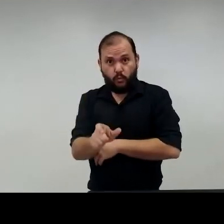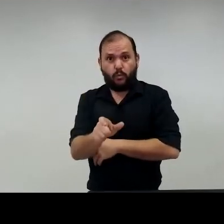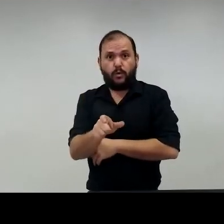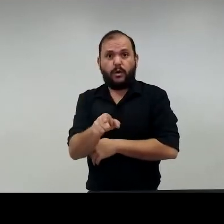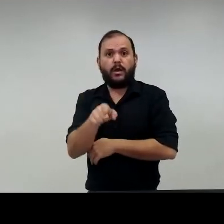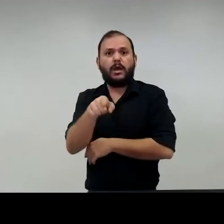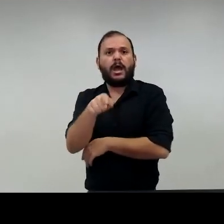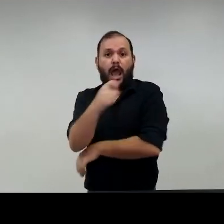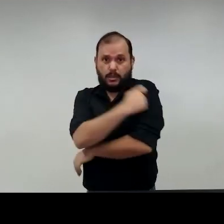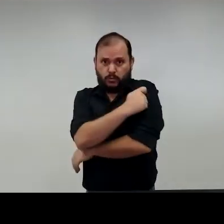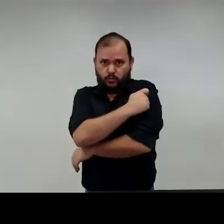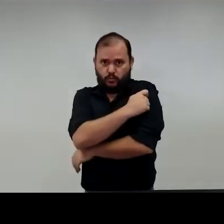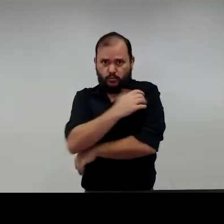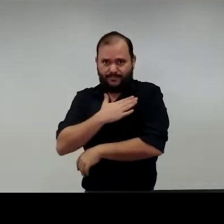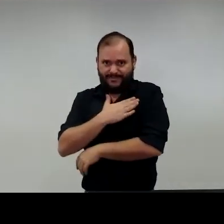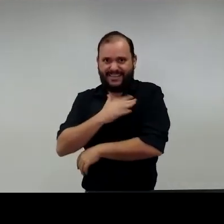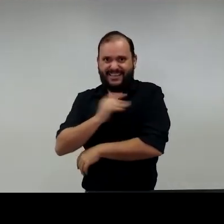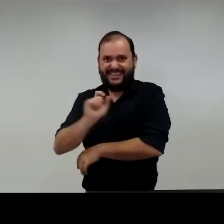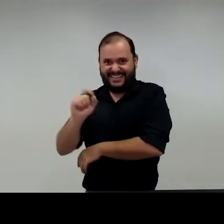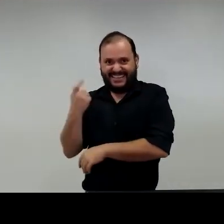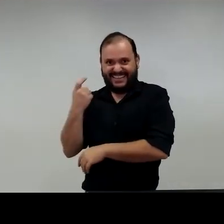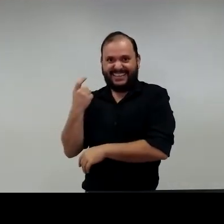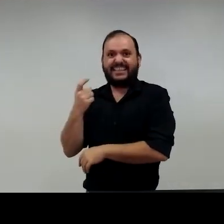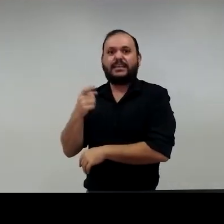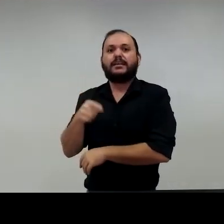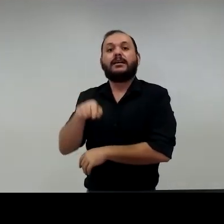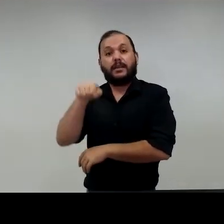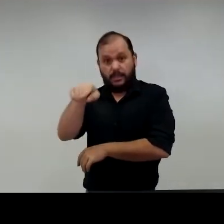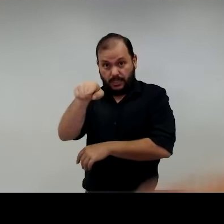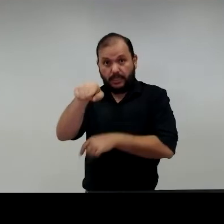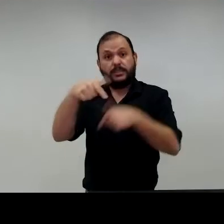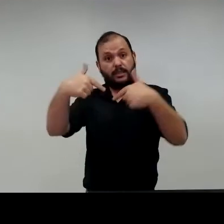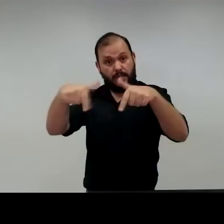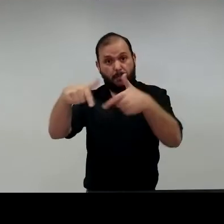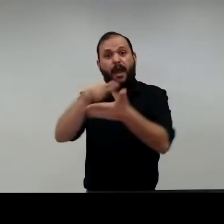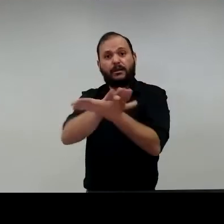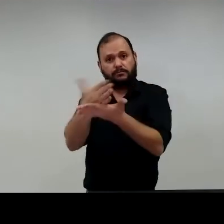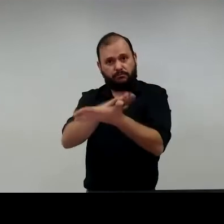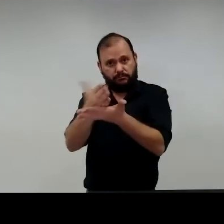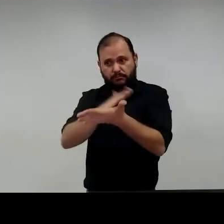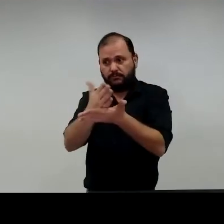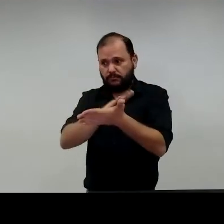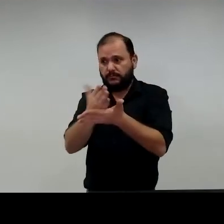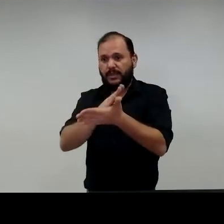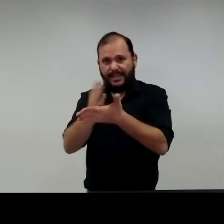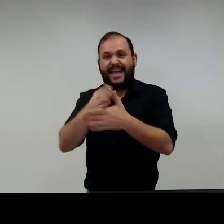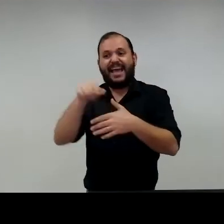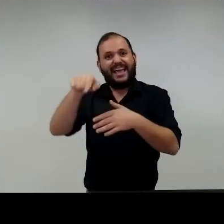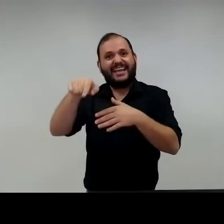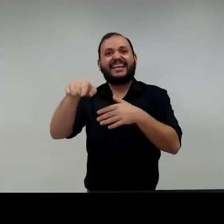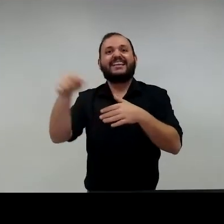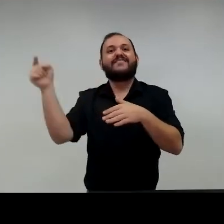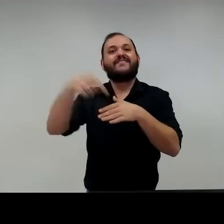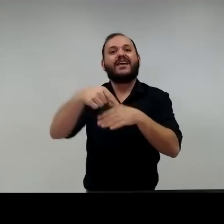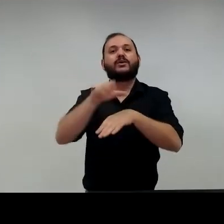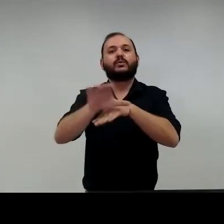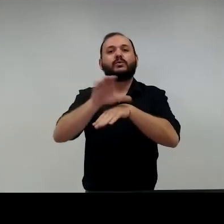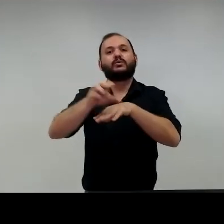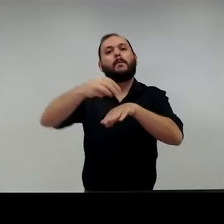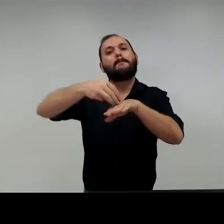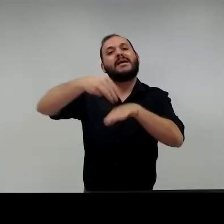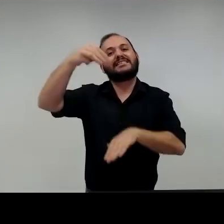of mine who did an MA, who was a sign language interpreter, she did an MA observing